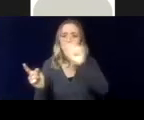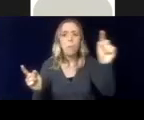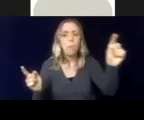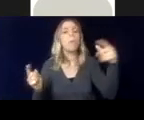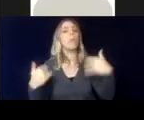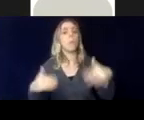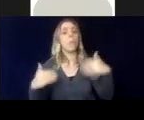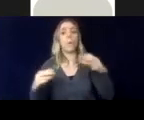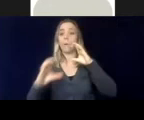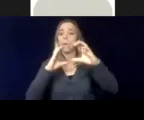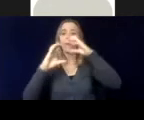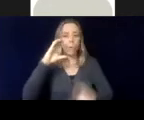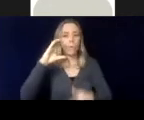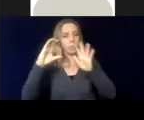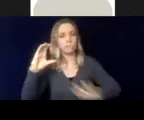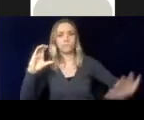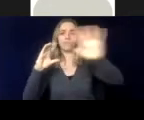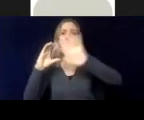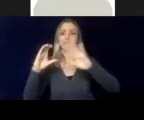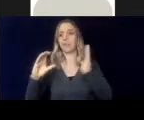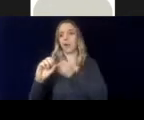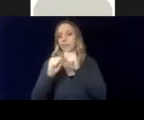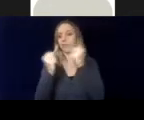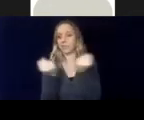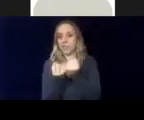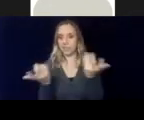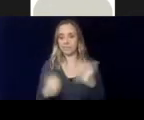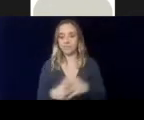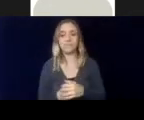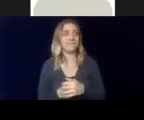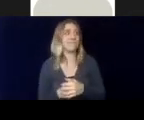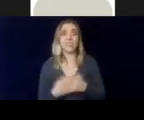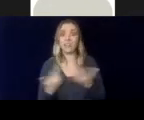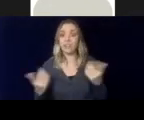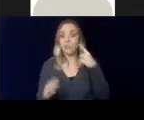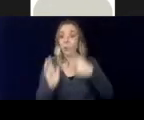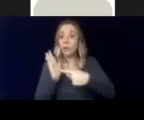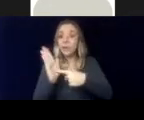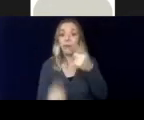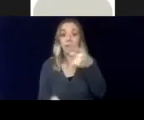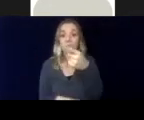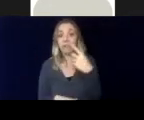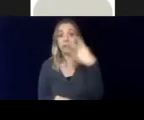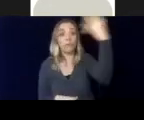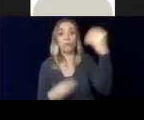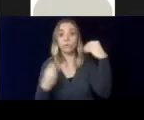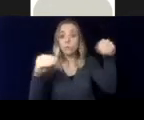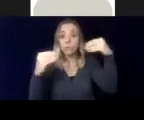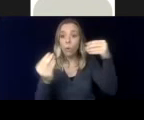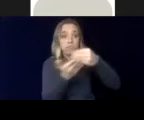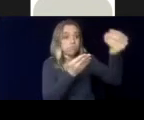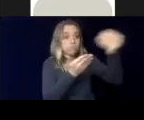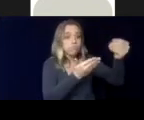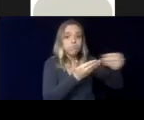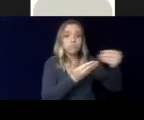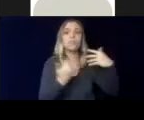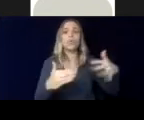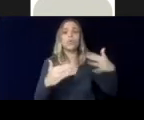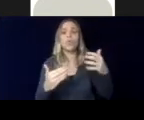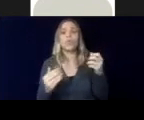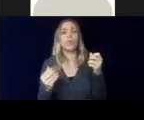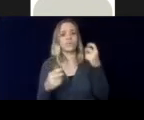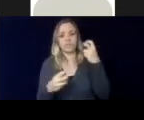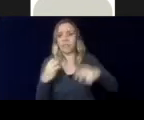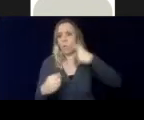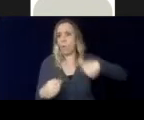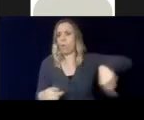across society. So even a simple trip to the food store is difficult for many of us, including myself, who has a